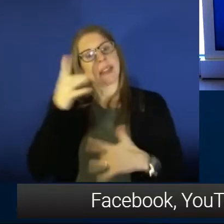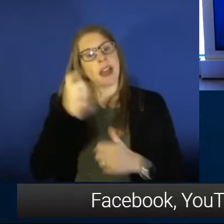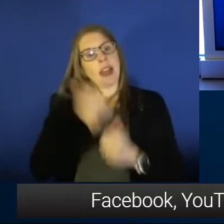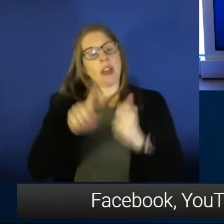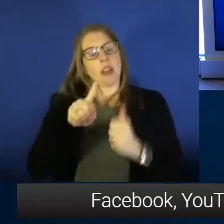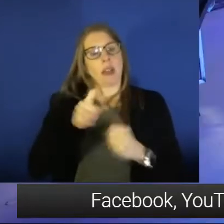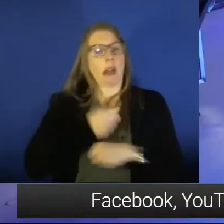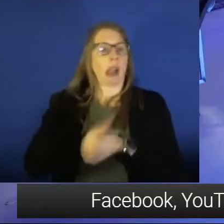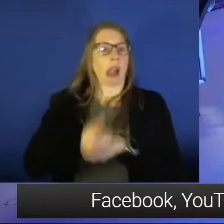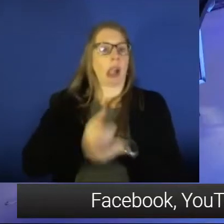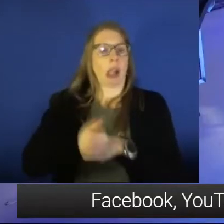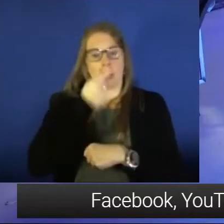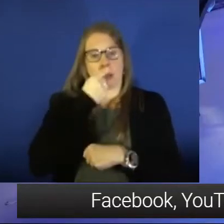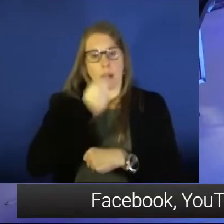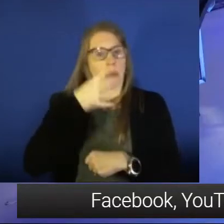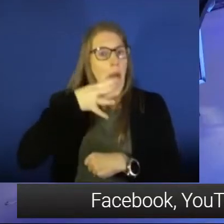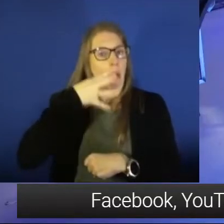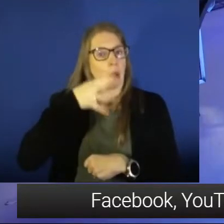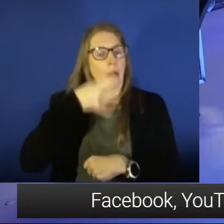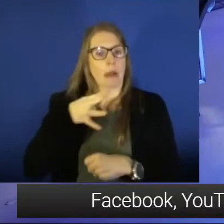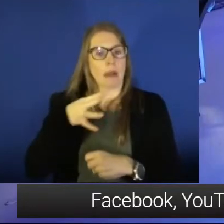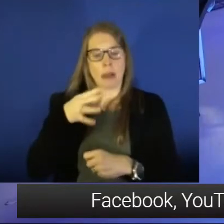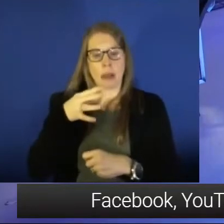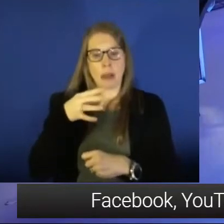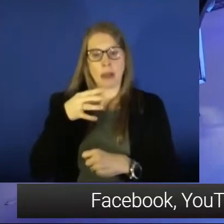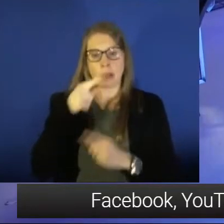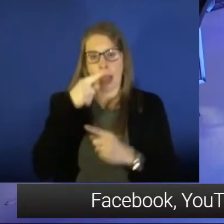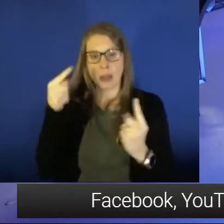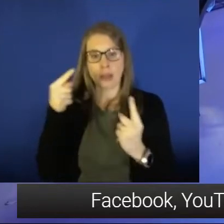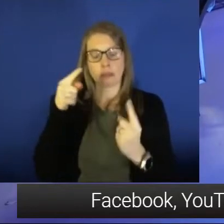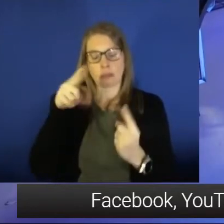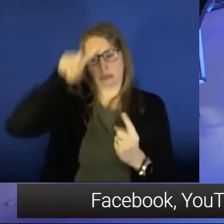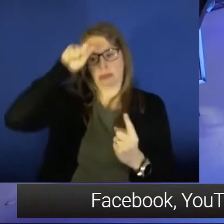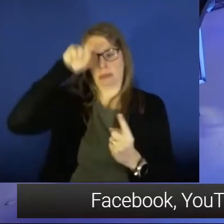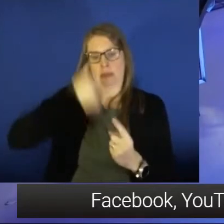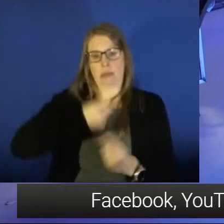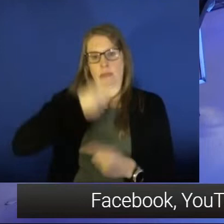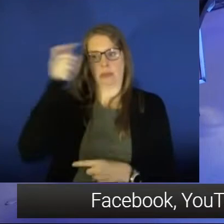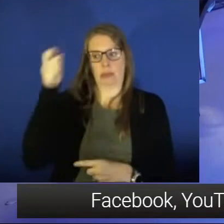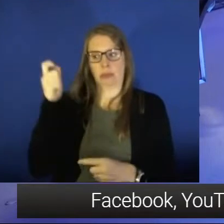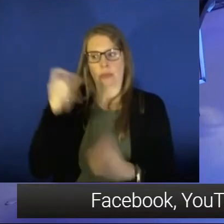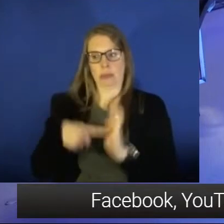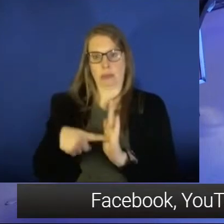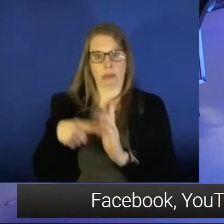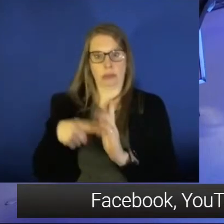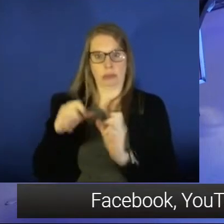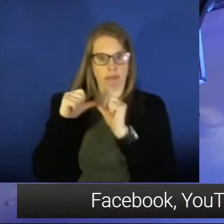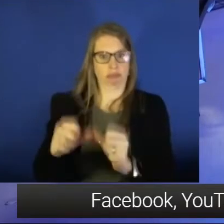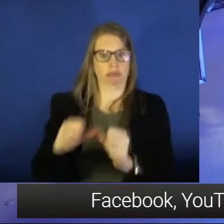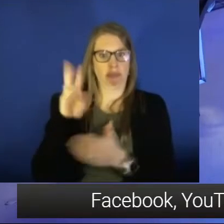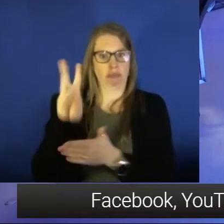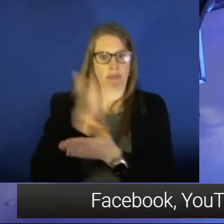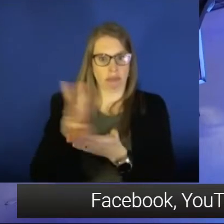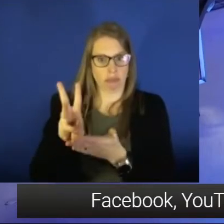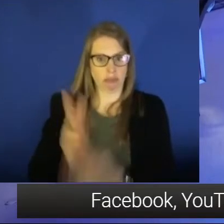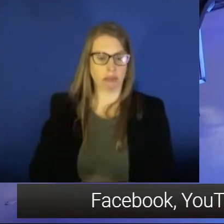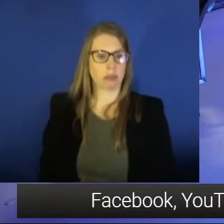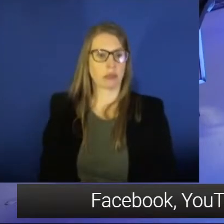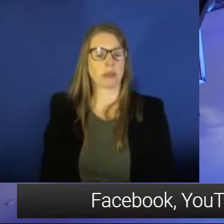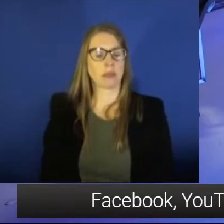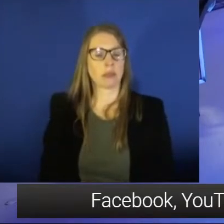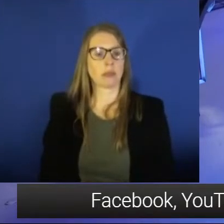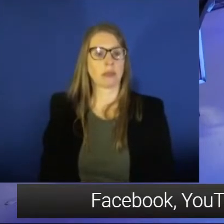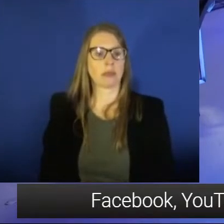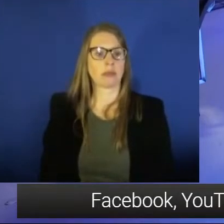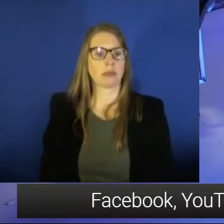runny noses on allergies. I've even questioned it for myself since my family has been symptomatic for 6 weeks, but but she's just confused